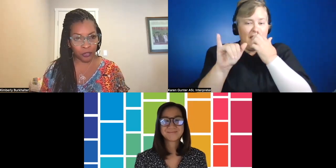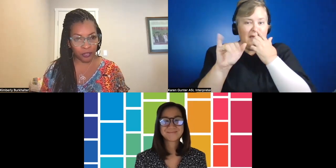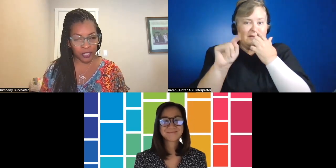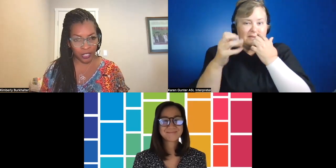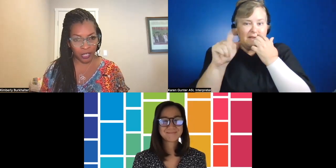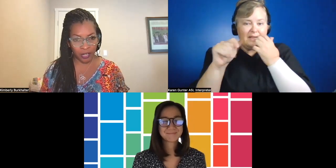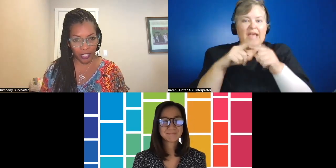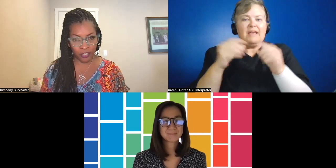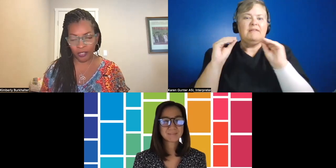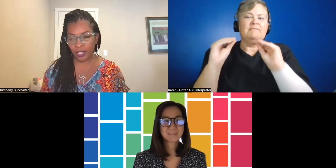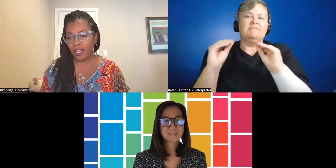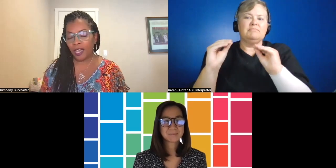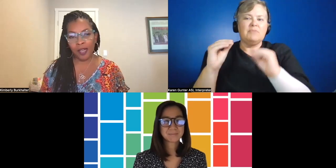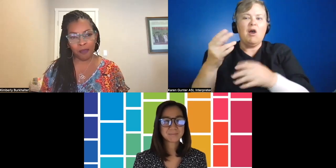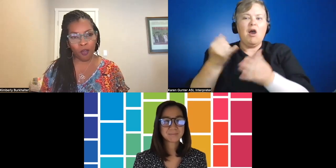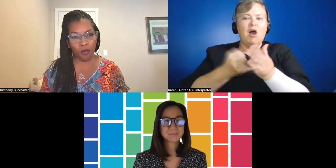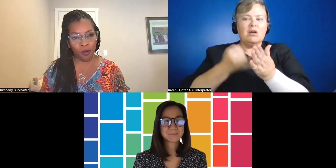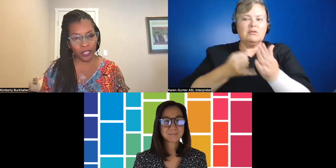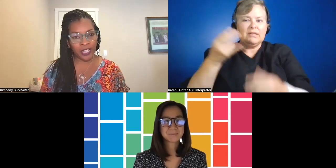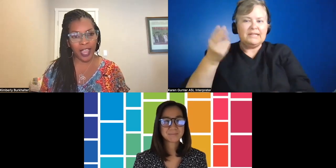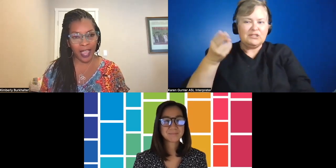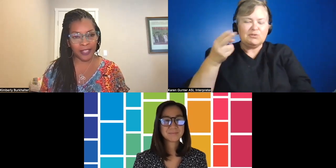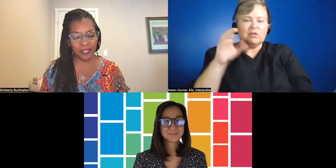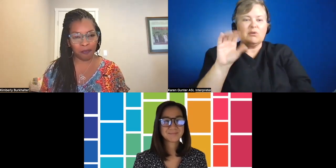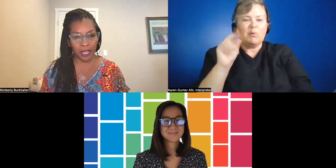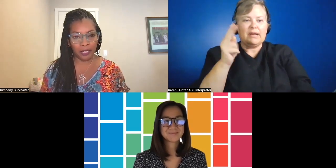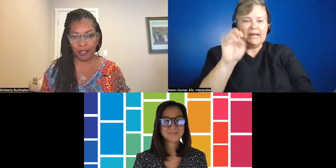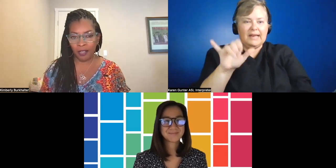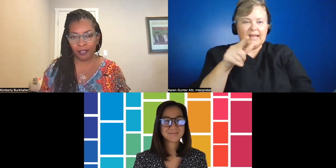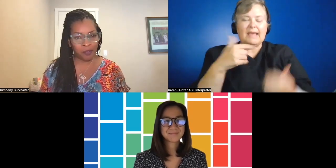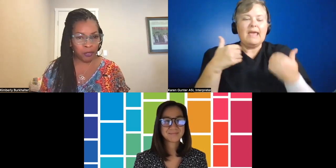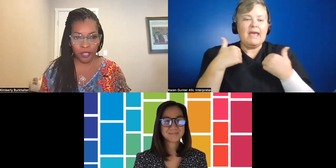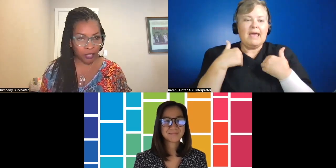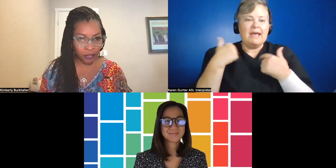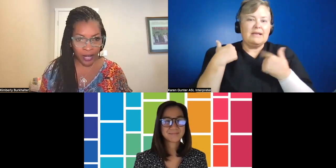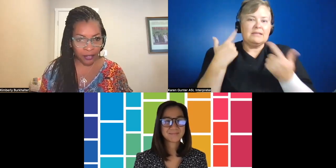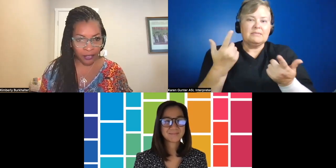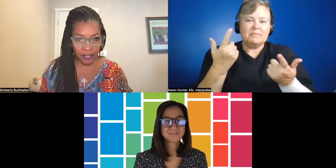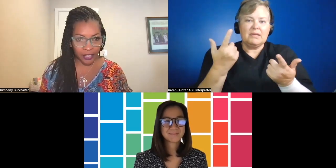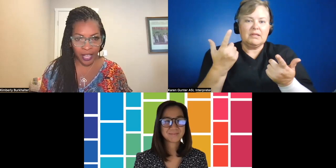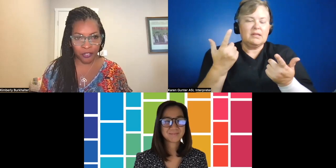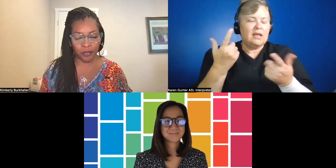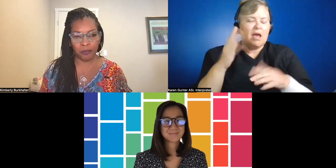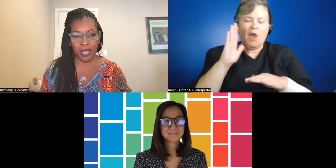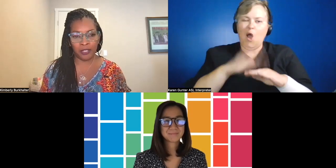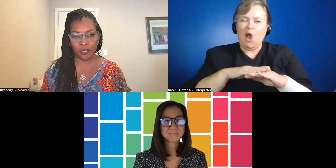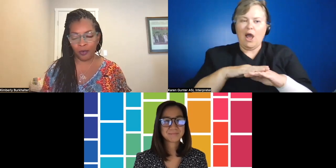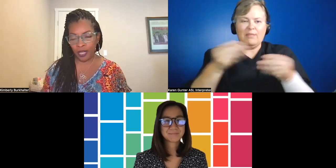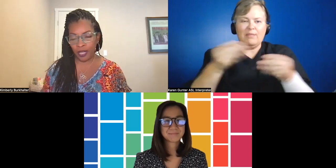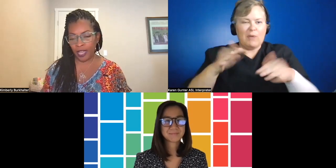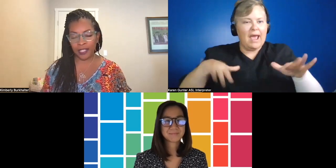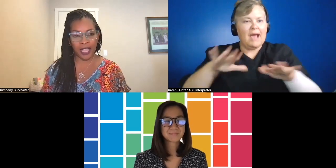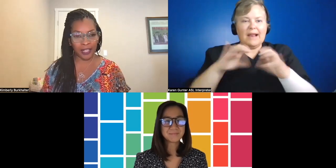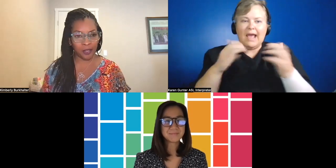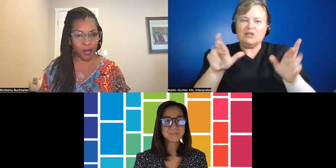the truth of teaching hard history. Courtney has been boots on the ground in the classroom and